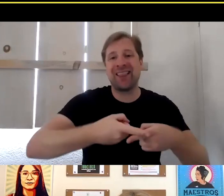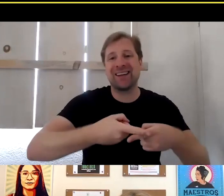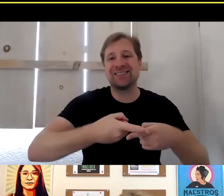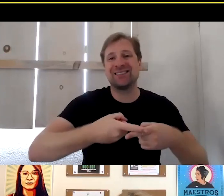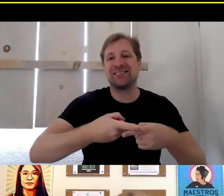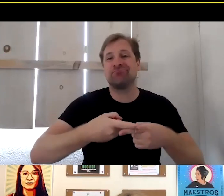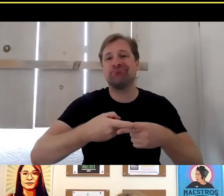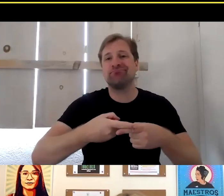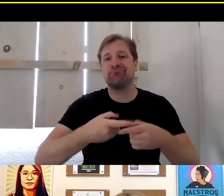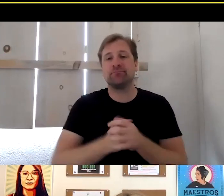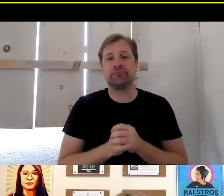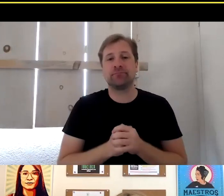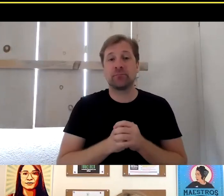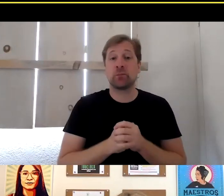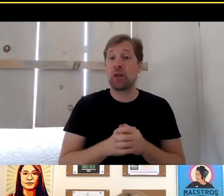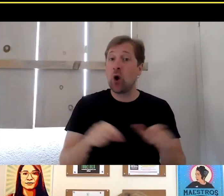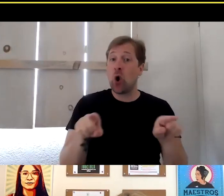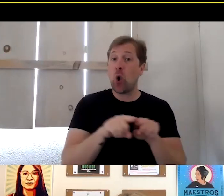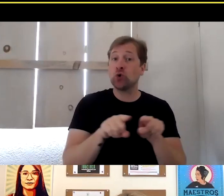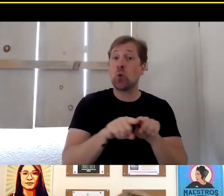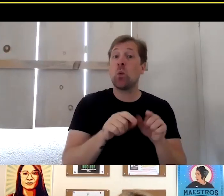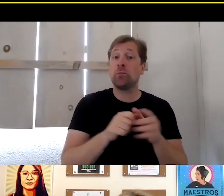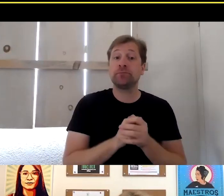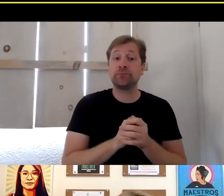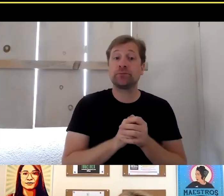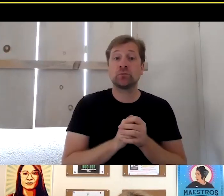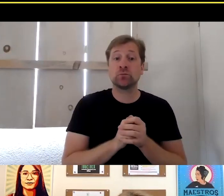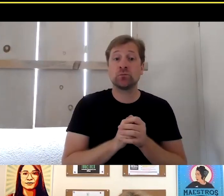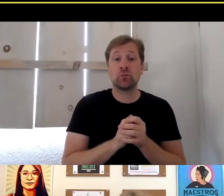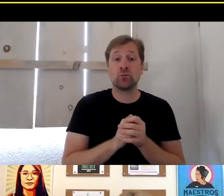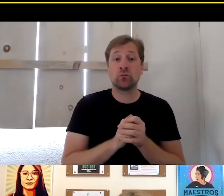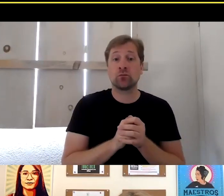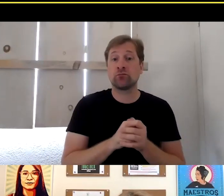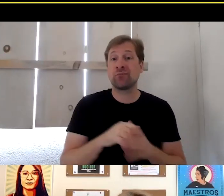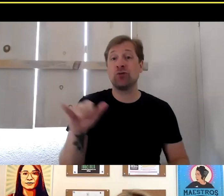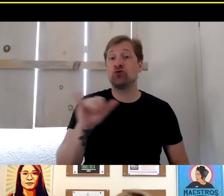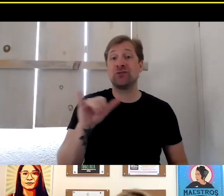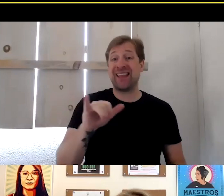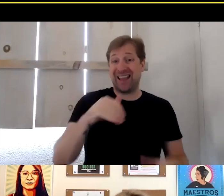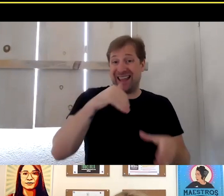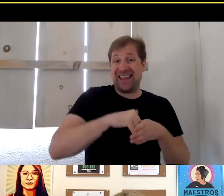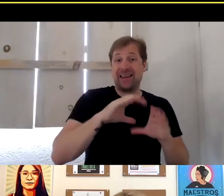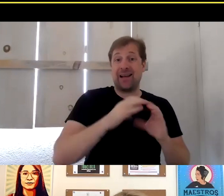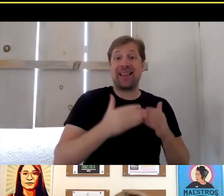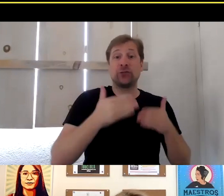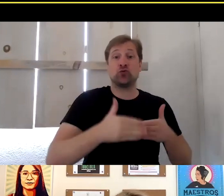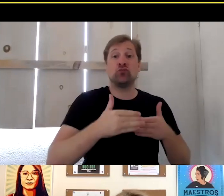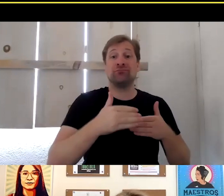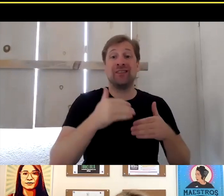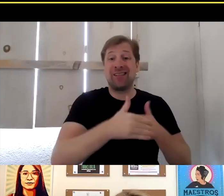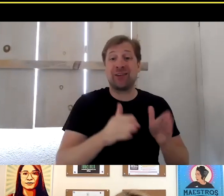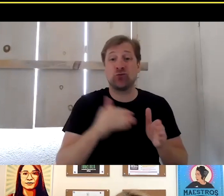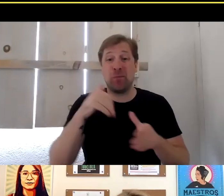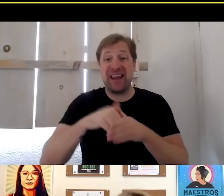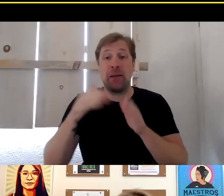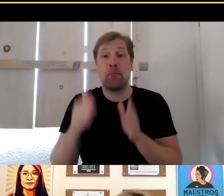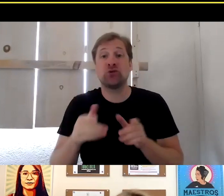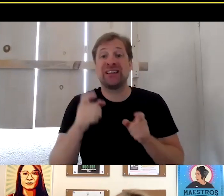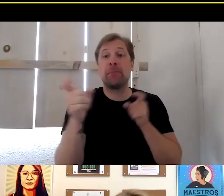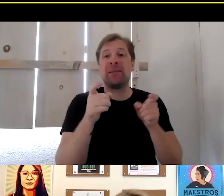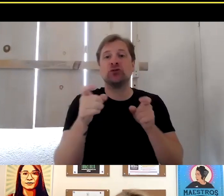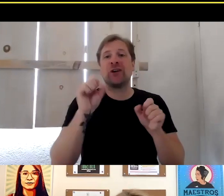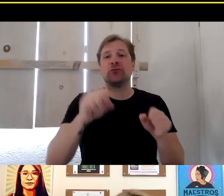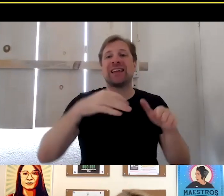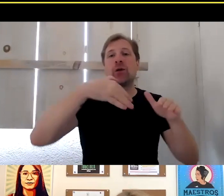given. And in addition, we have, just like when we were in the classroom, administrators can come into our classrooms in